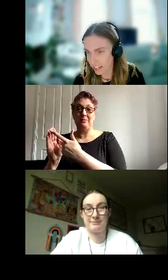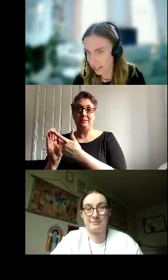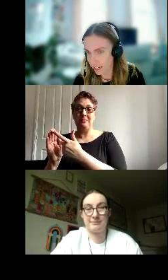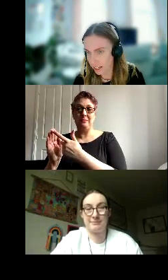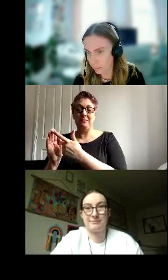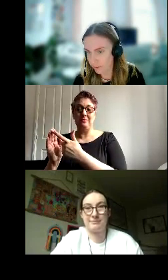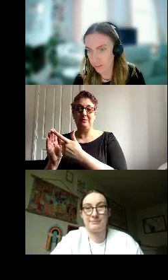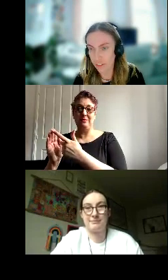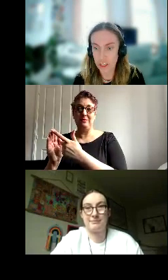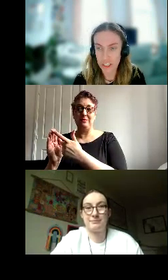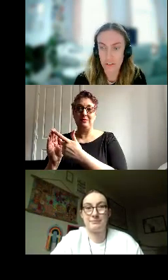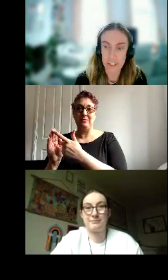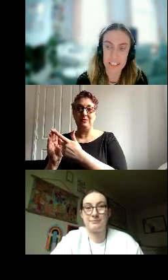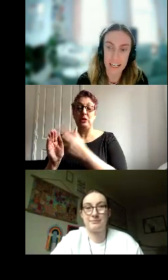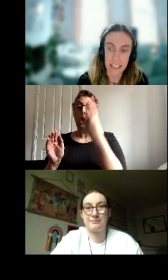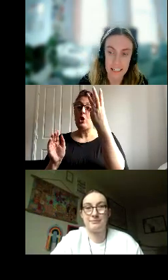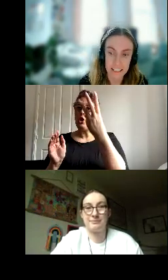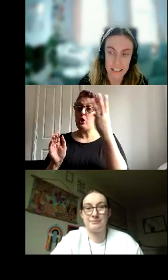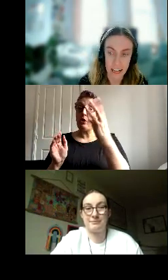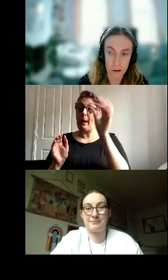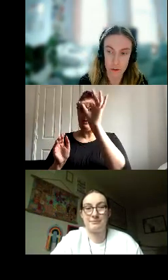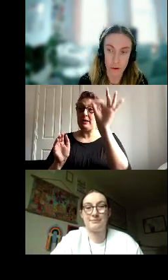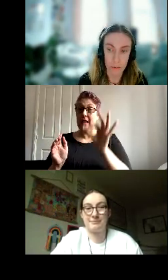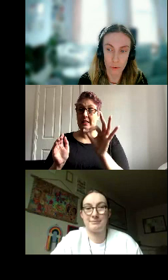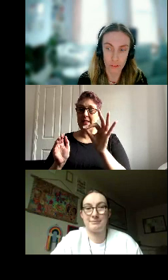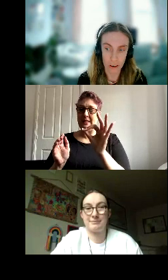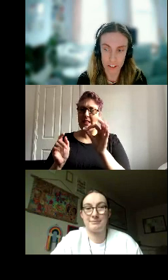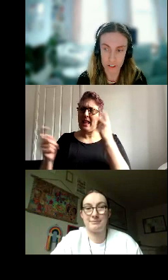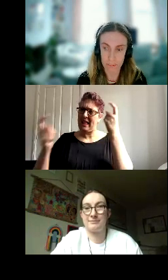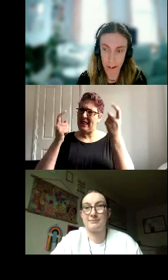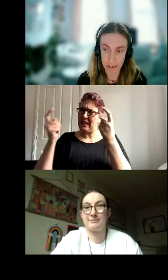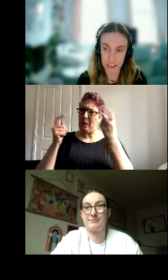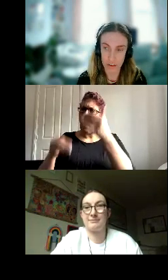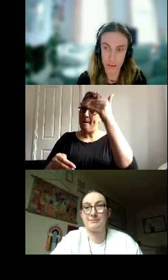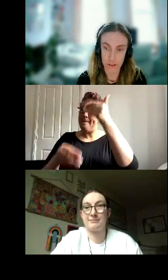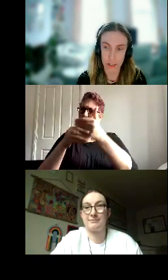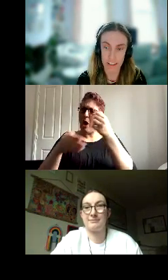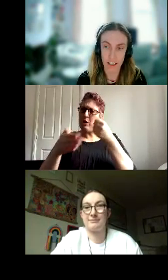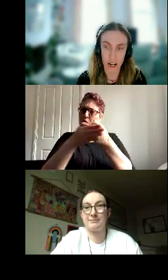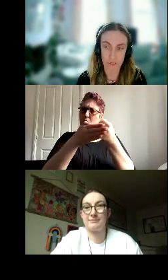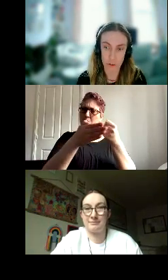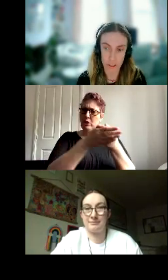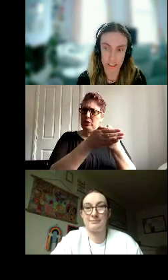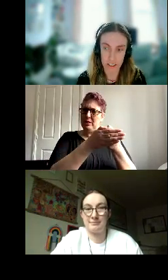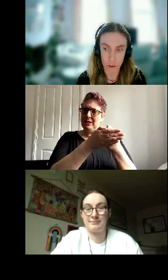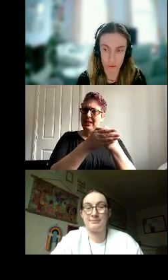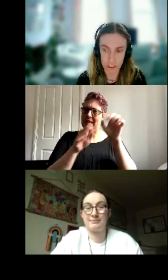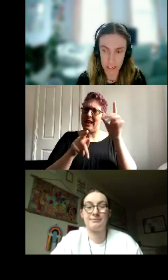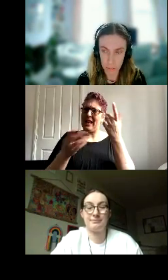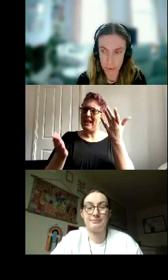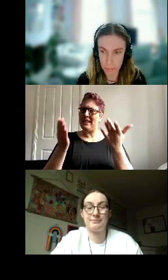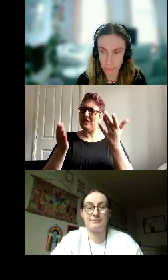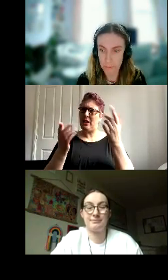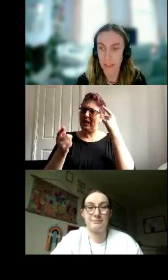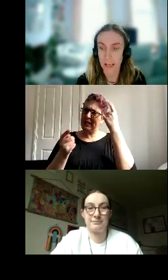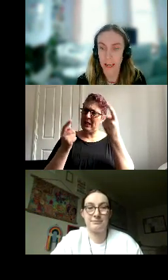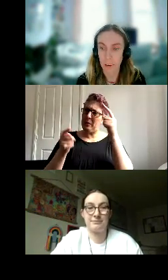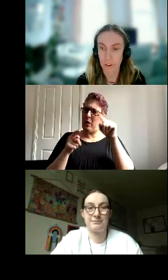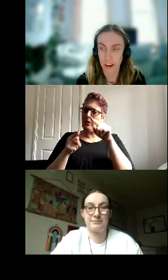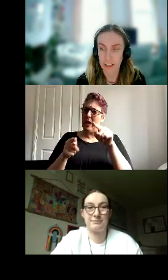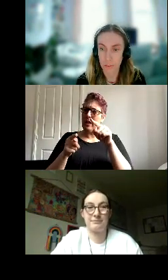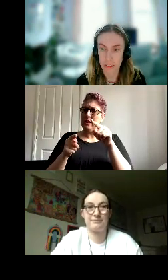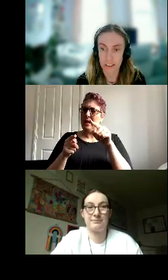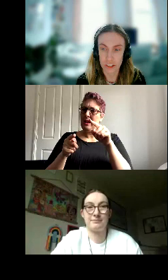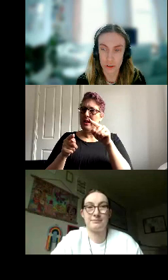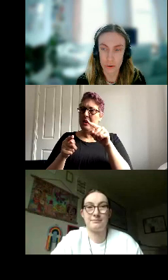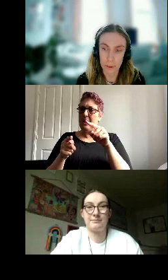and we've had 33 say it considers how to remove barriers that restrict life choices of disabled people, and